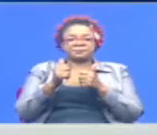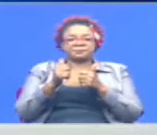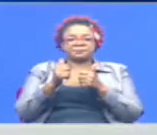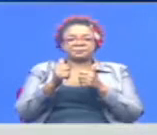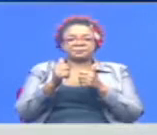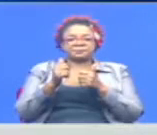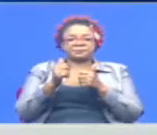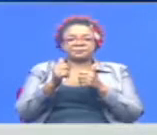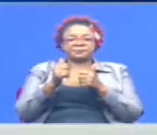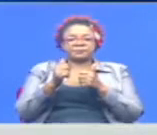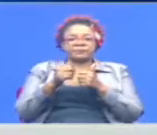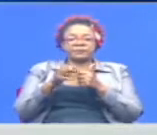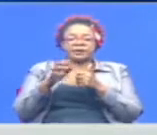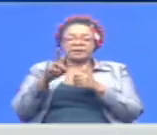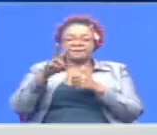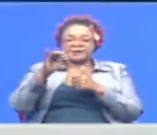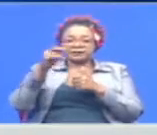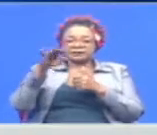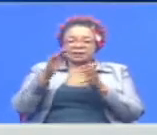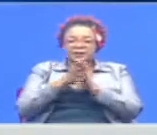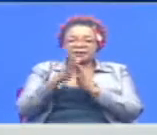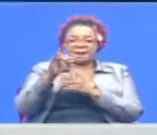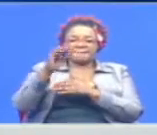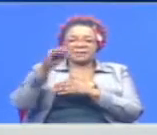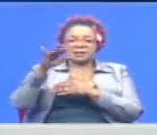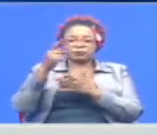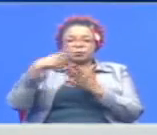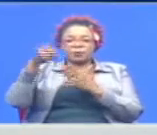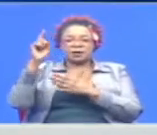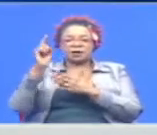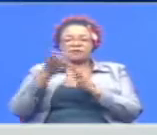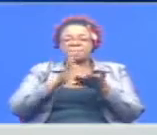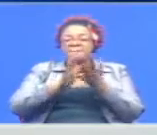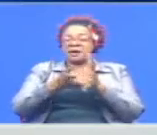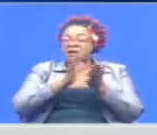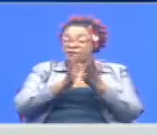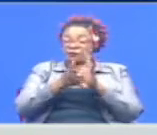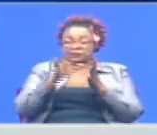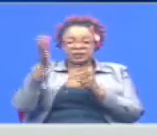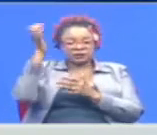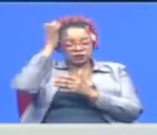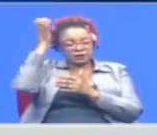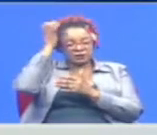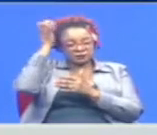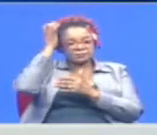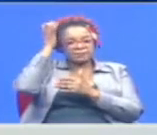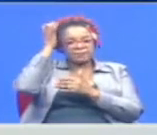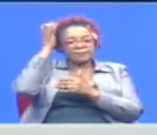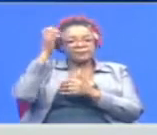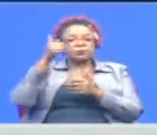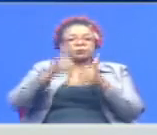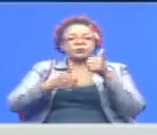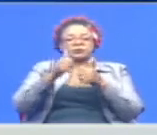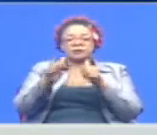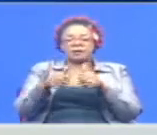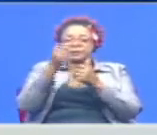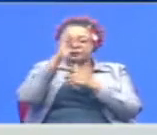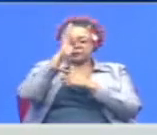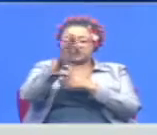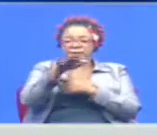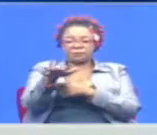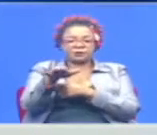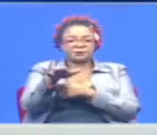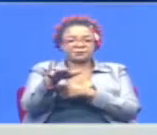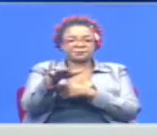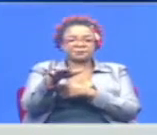All right, and Victor Kipchirchir and Emily Chebet are the winners of the fourth edition of the Eldoret City Marathon that was held on Sunday morning in Eldoret